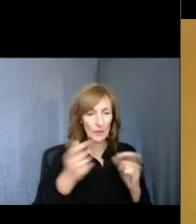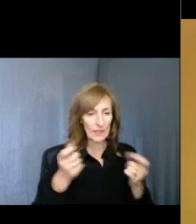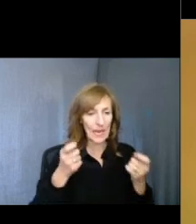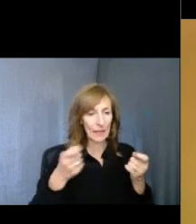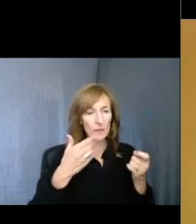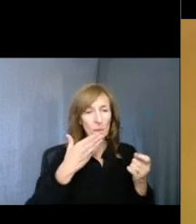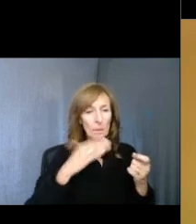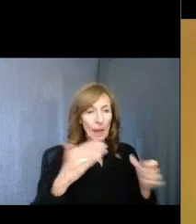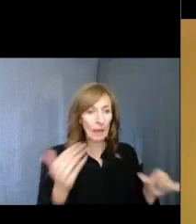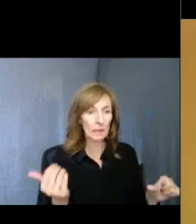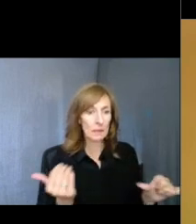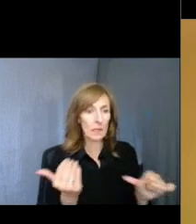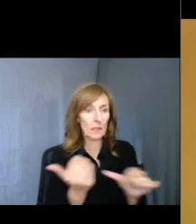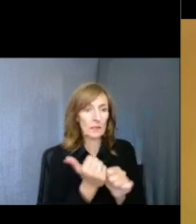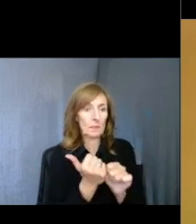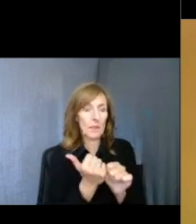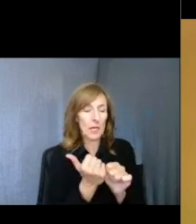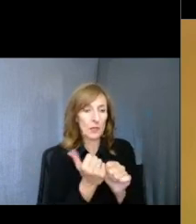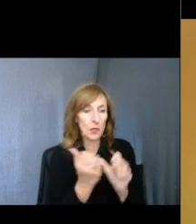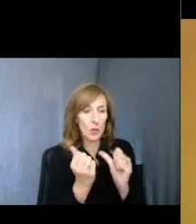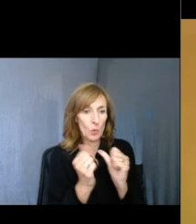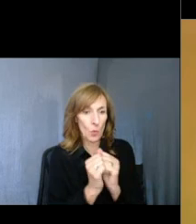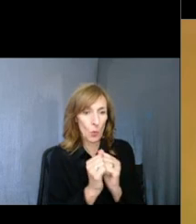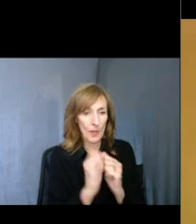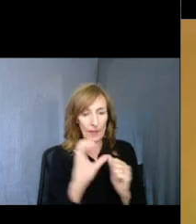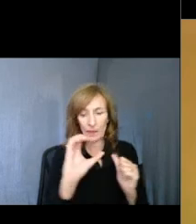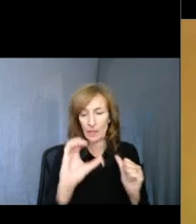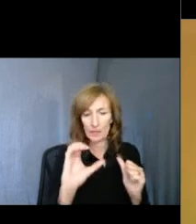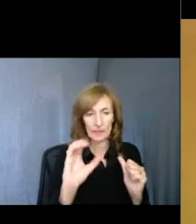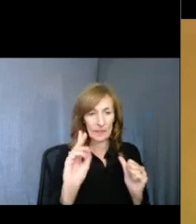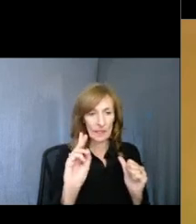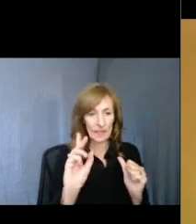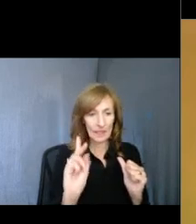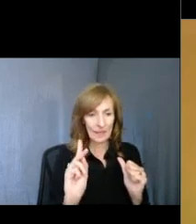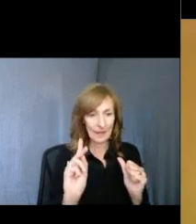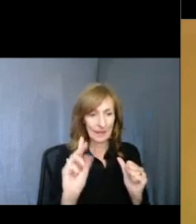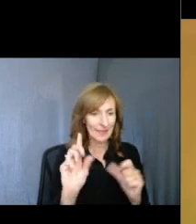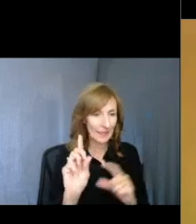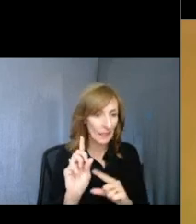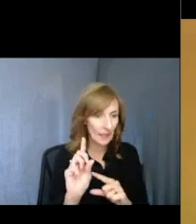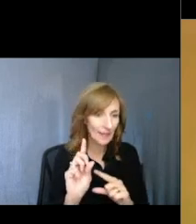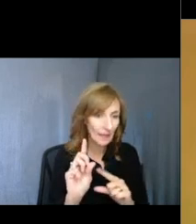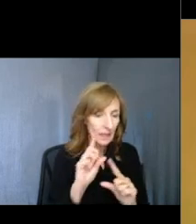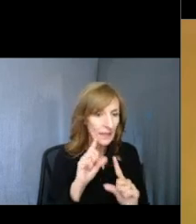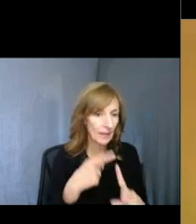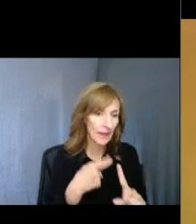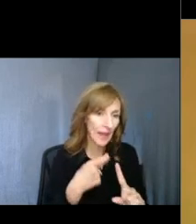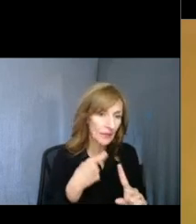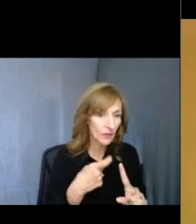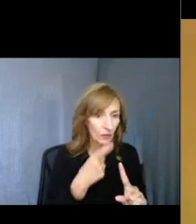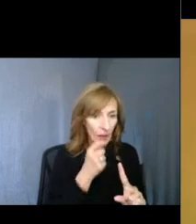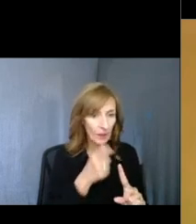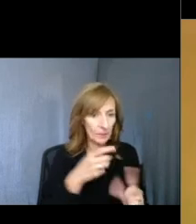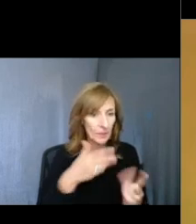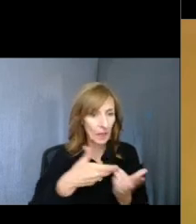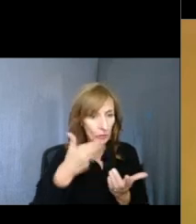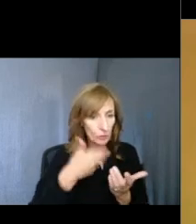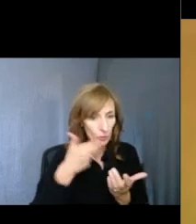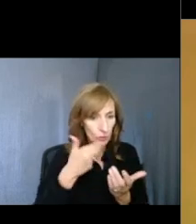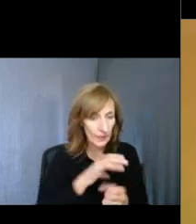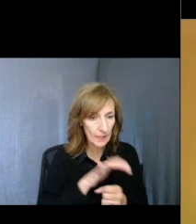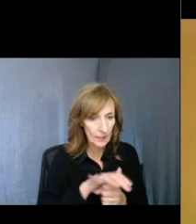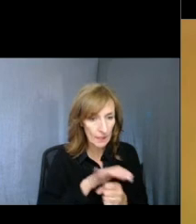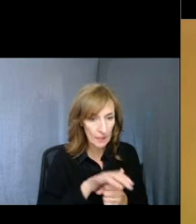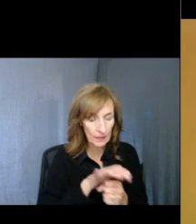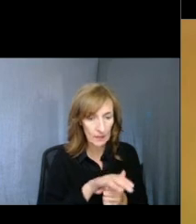disease? Ooh, yeah, probably due to hydration, right? So I think maintaining adequate